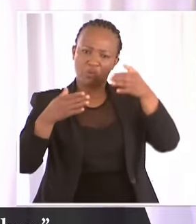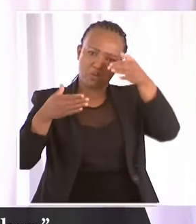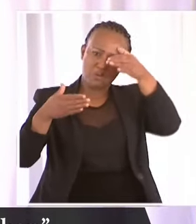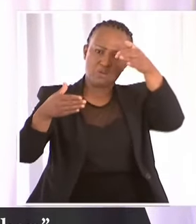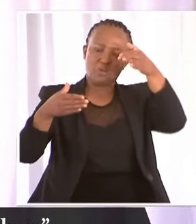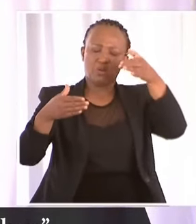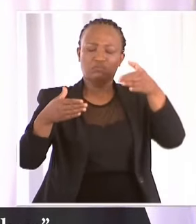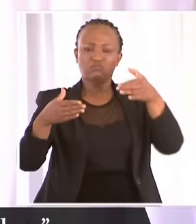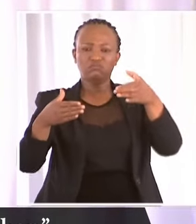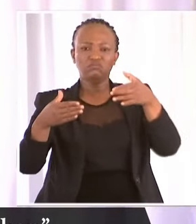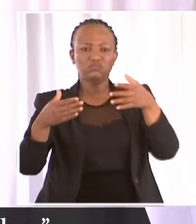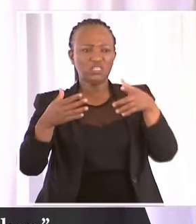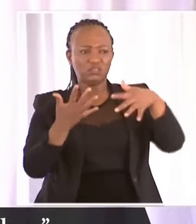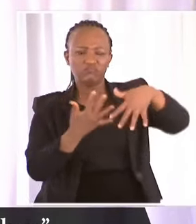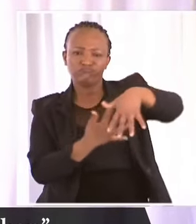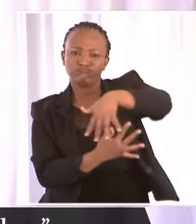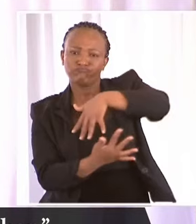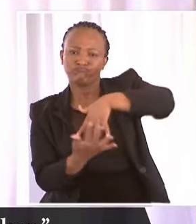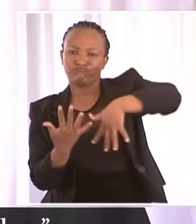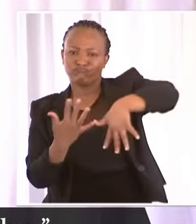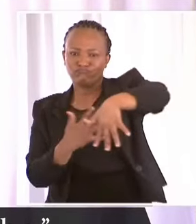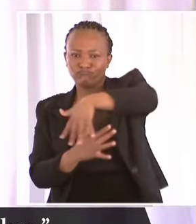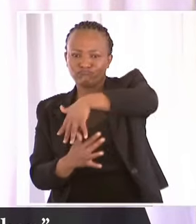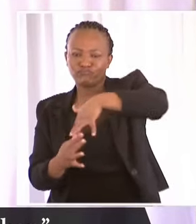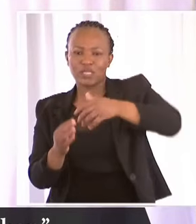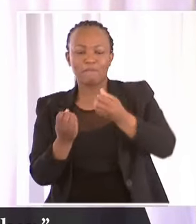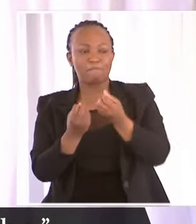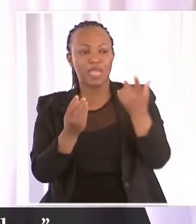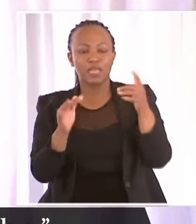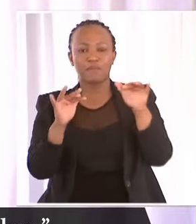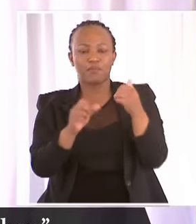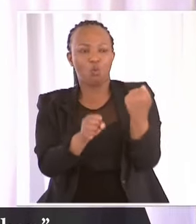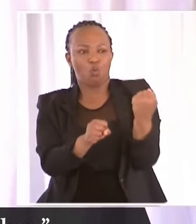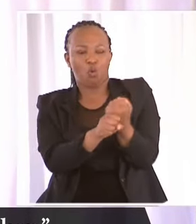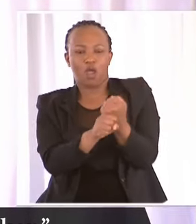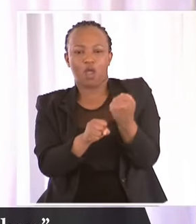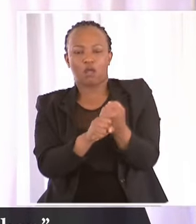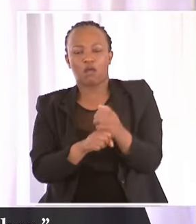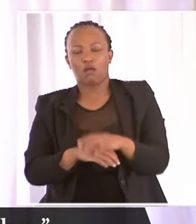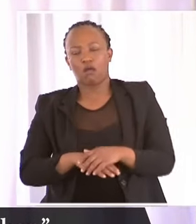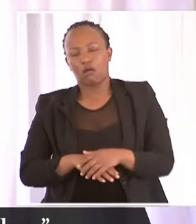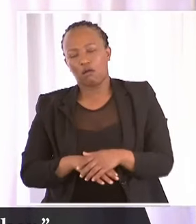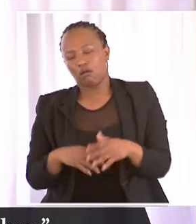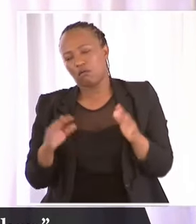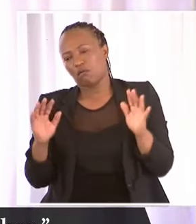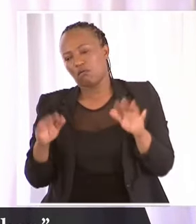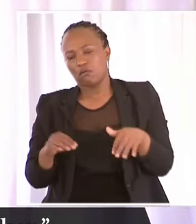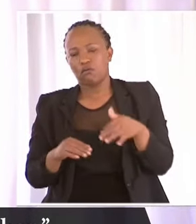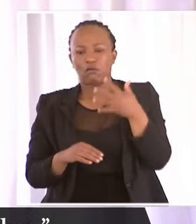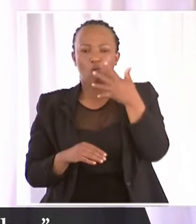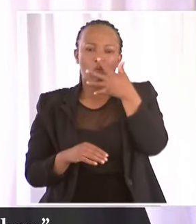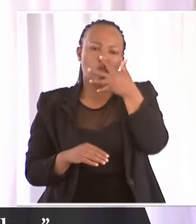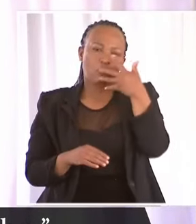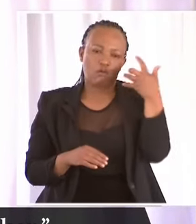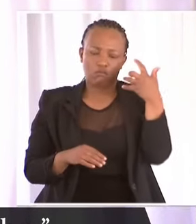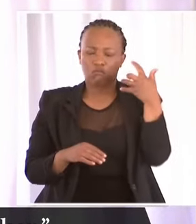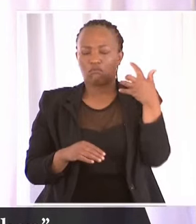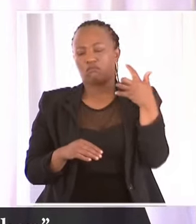networker, and for the many who worked with him, a warm and affable comrade.